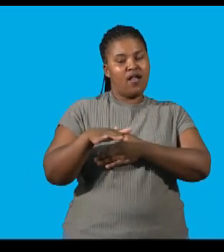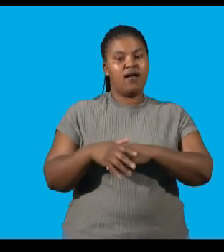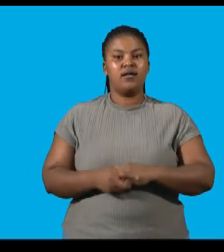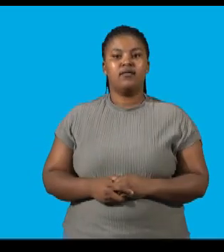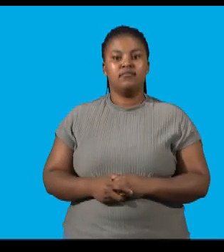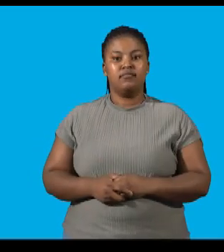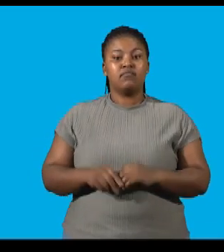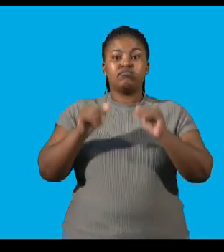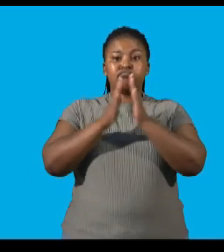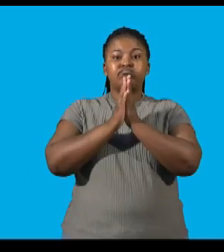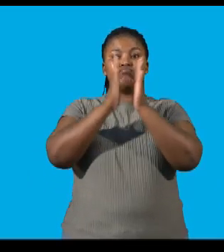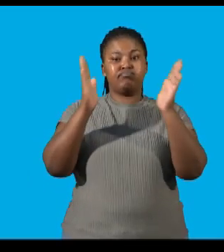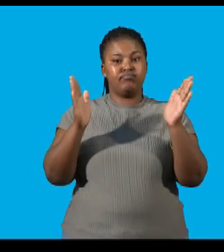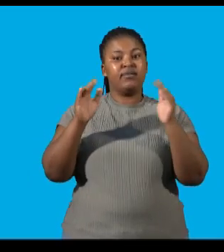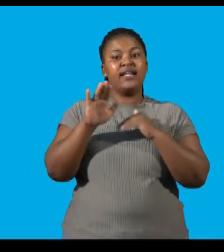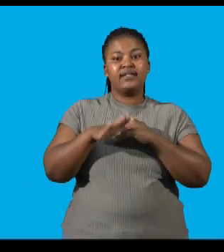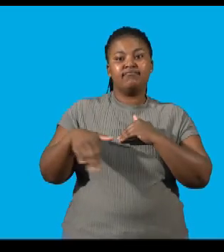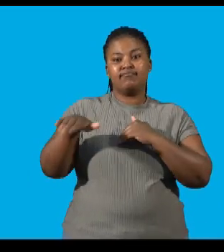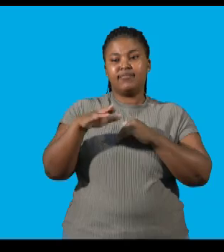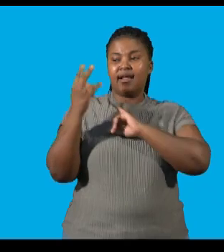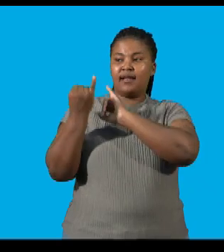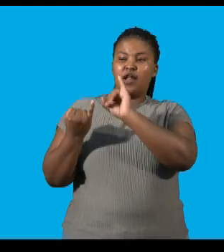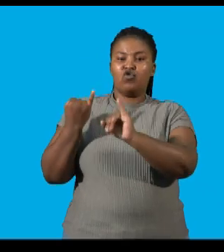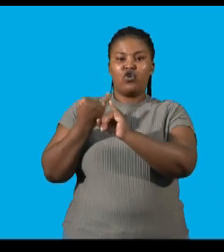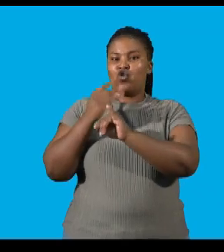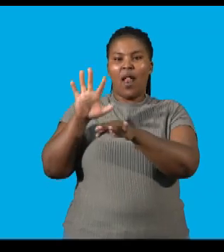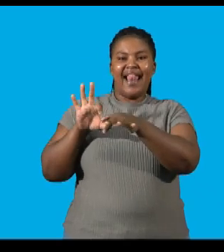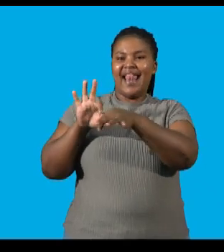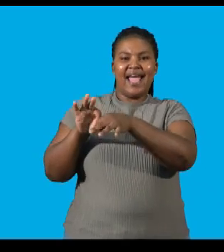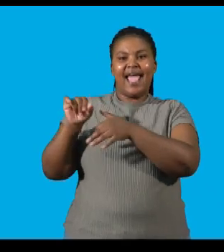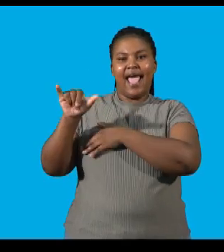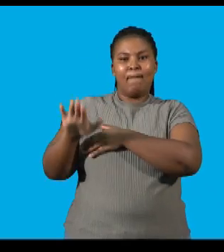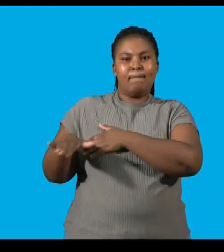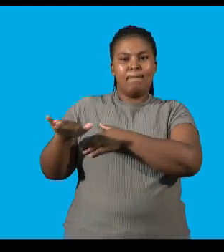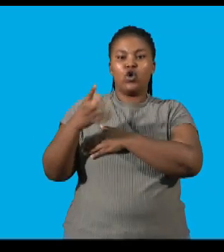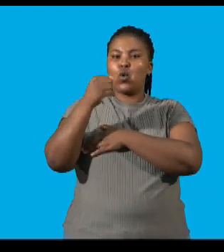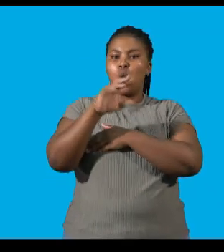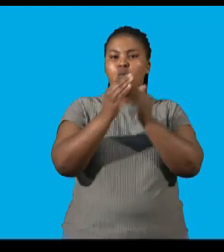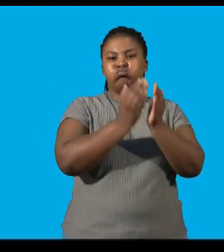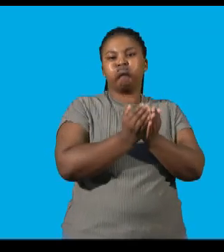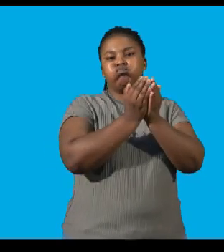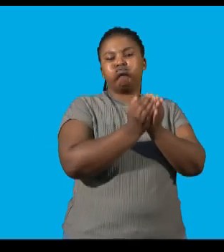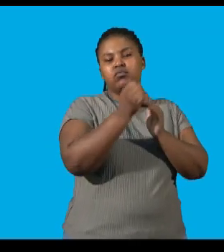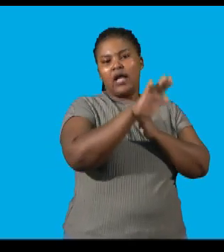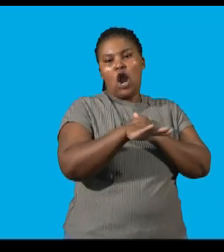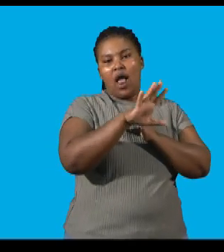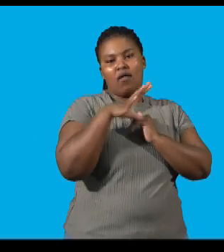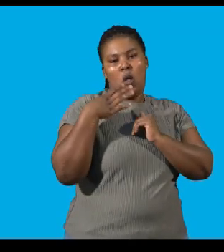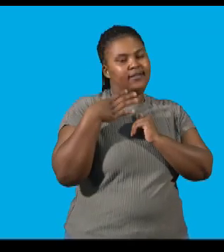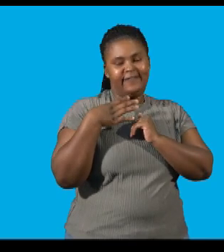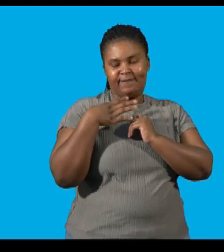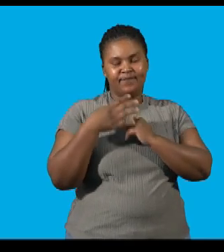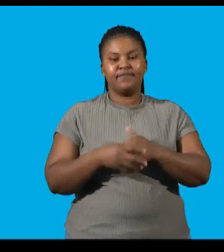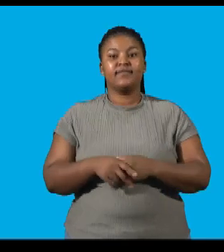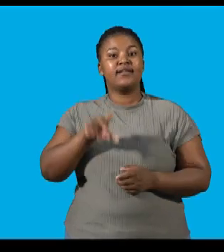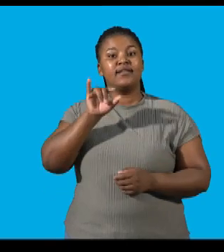2, broader industrial areas that are not linked to airports or ports are created.